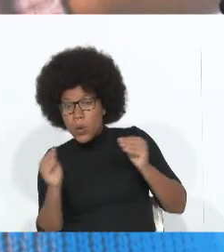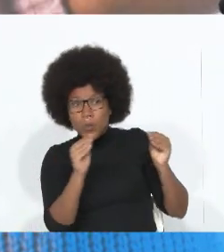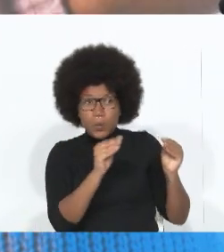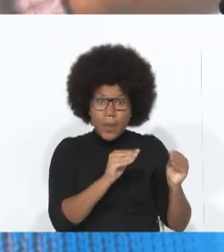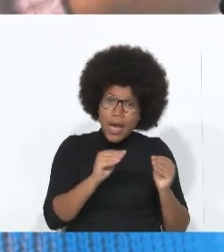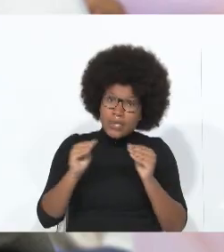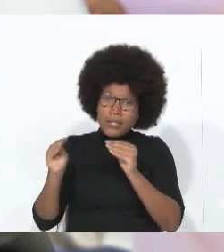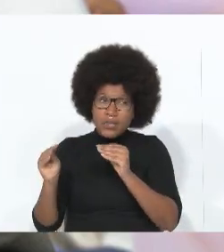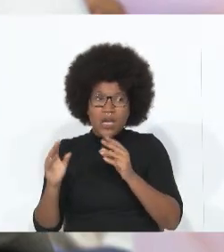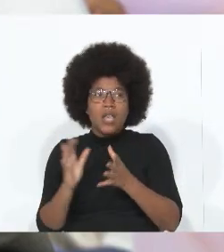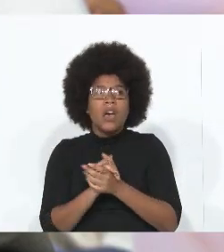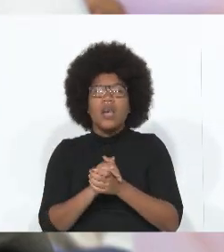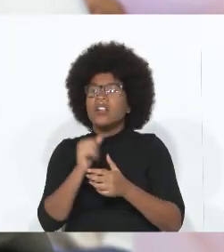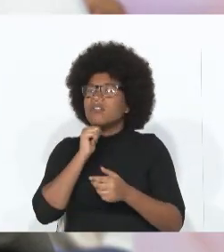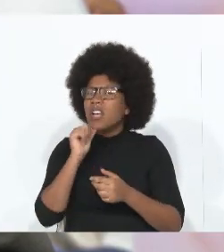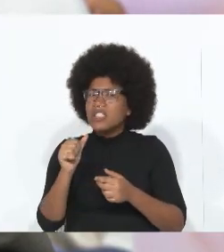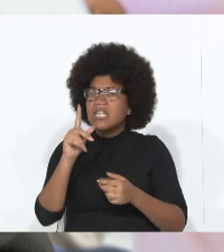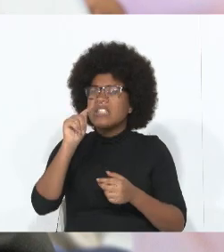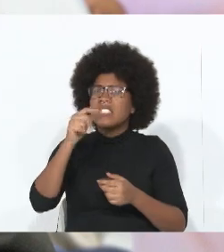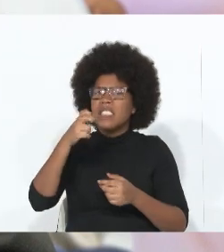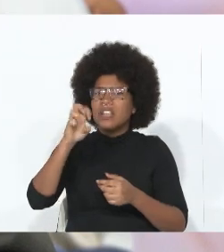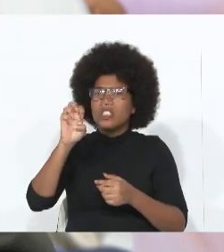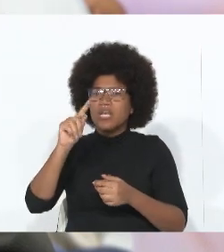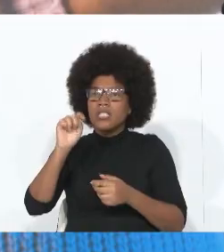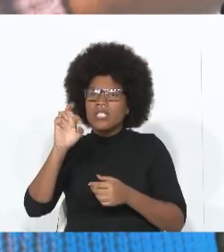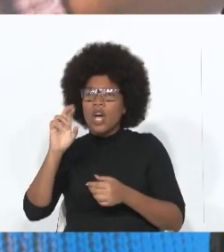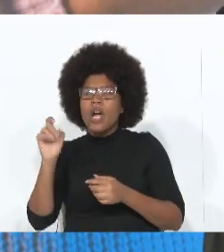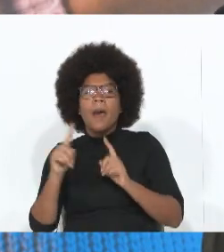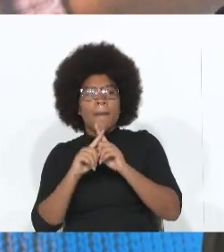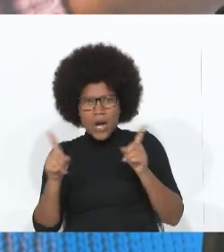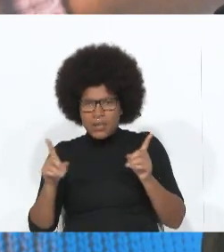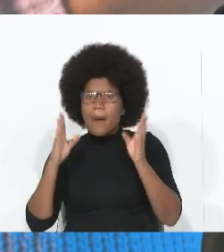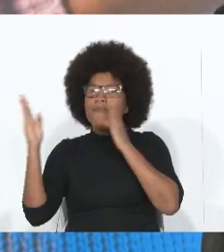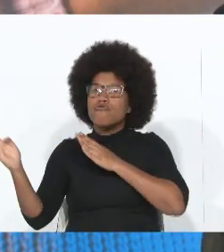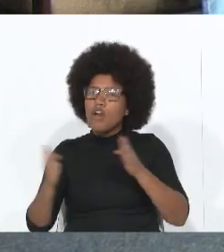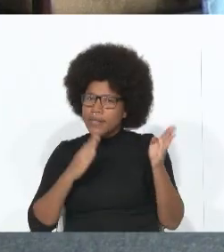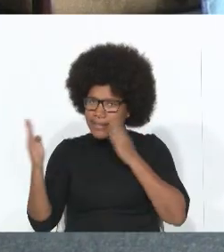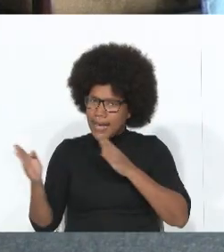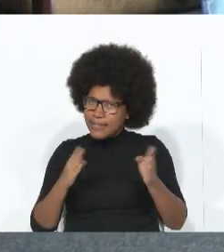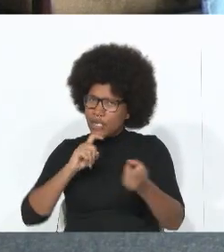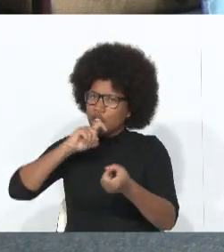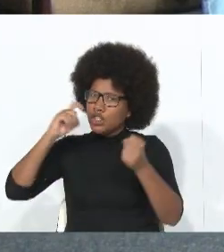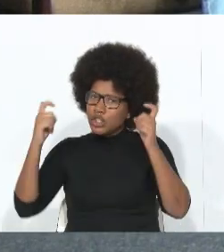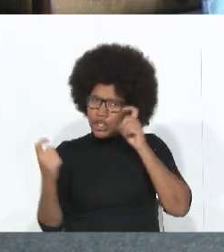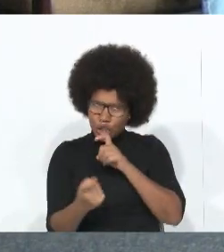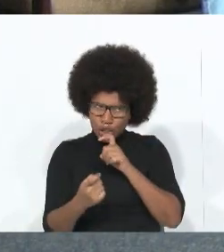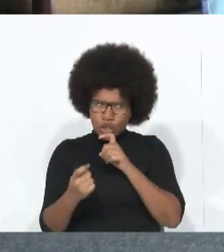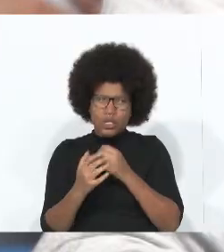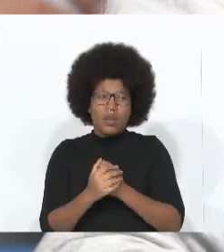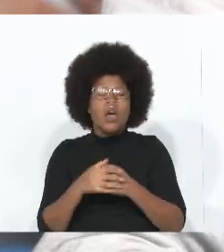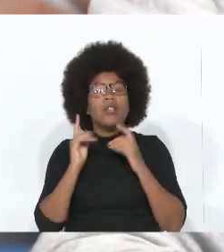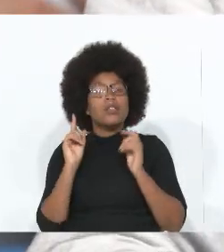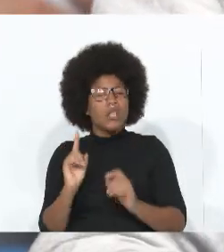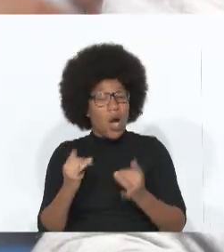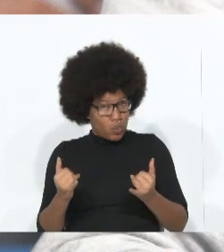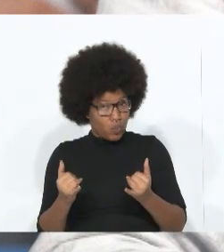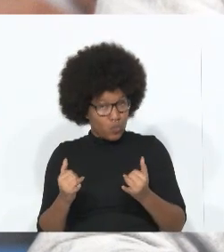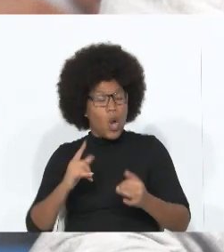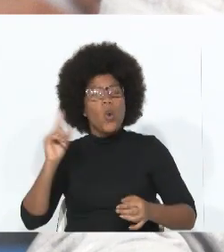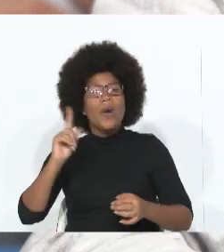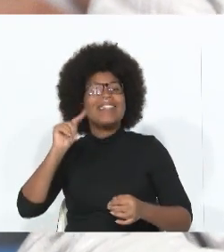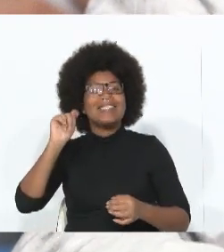not necessarily of the theater product, but a movement of process. Yeah. The thing is, when television